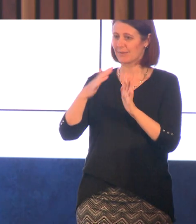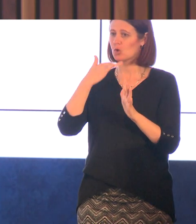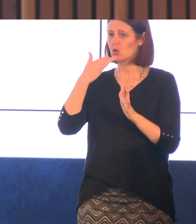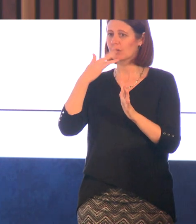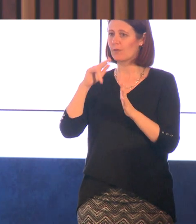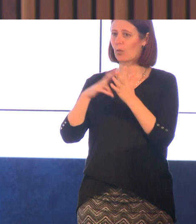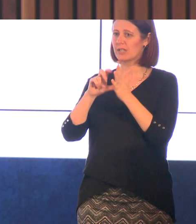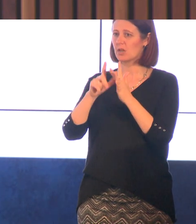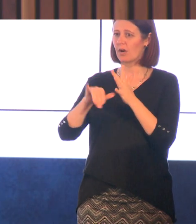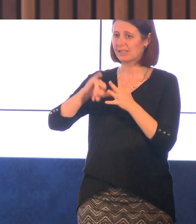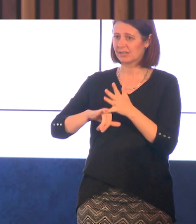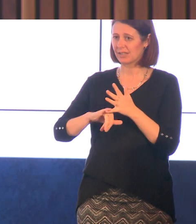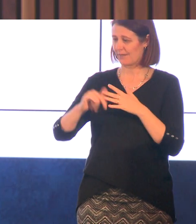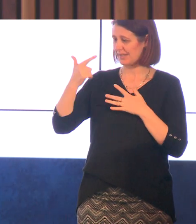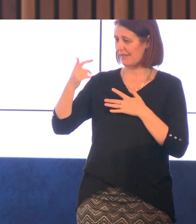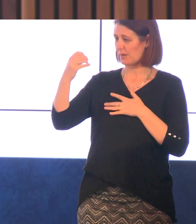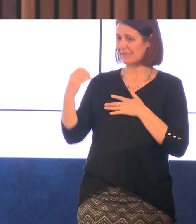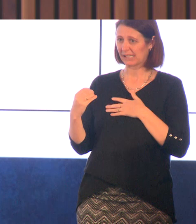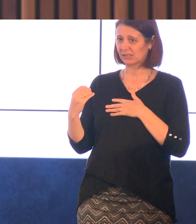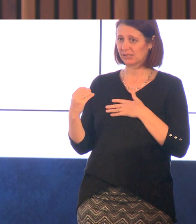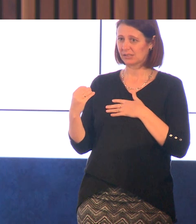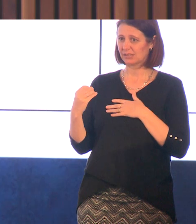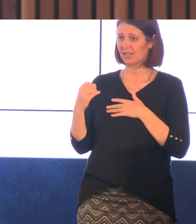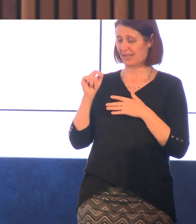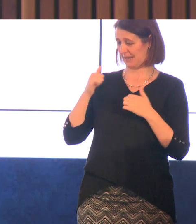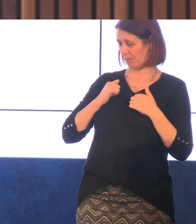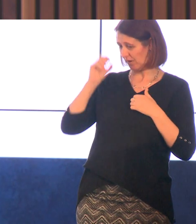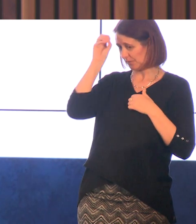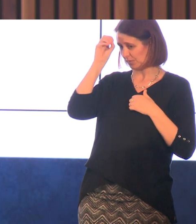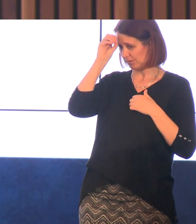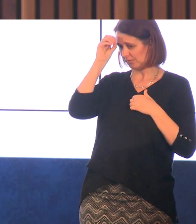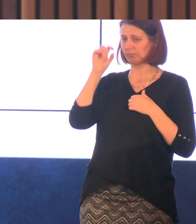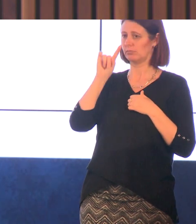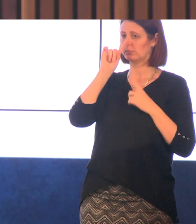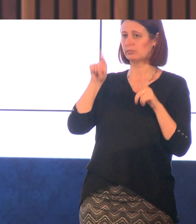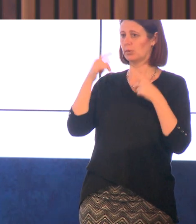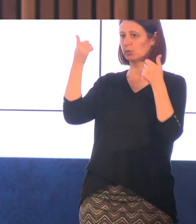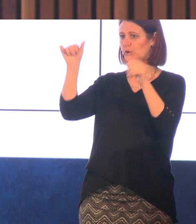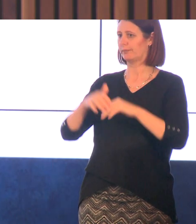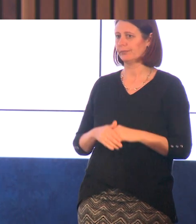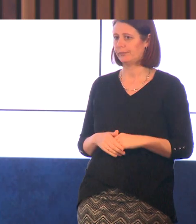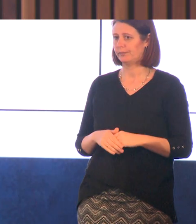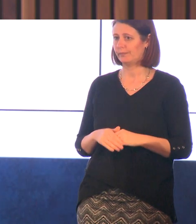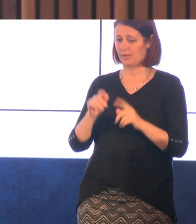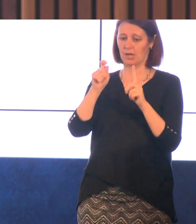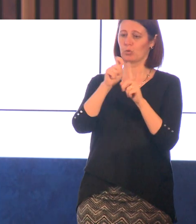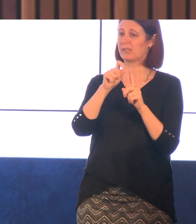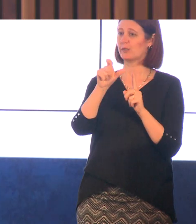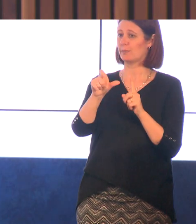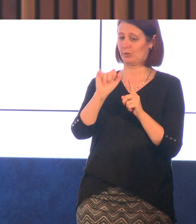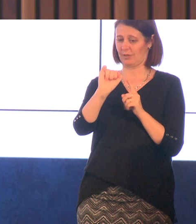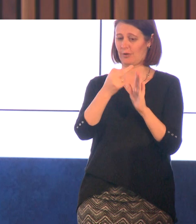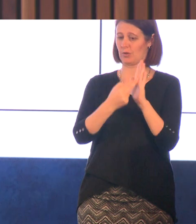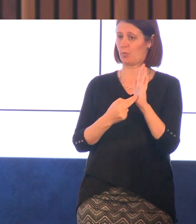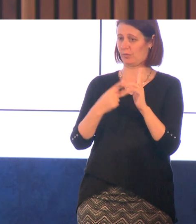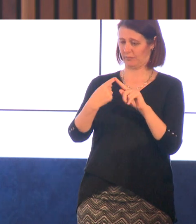the NDIS of 7% is, in my view, unachievable. And the Productivity Commission in its report